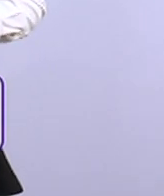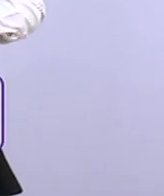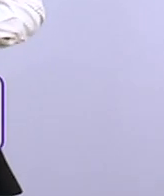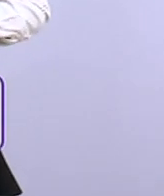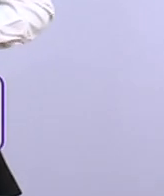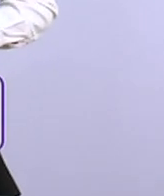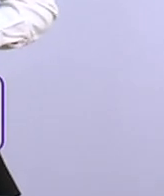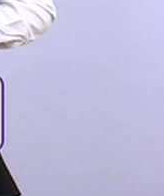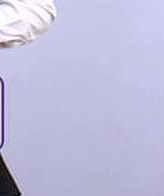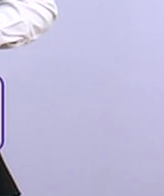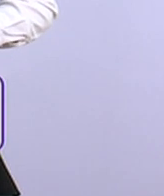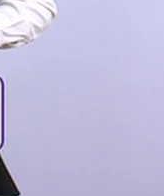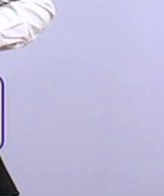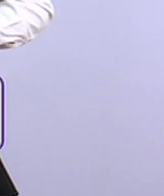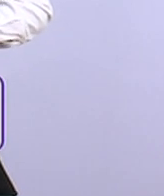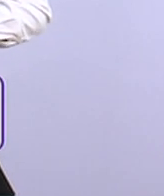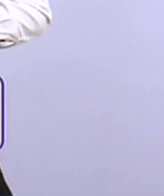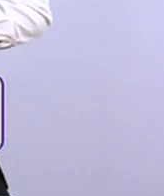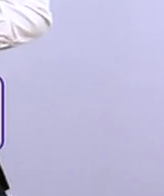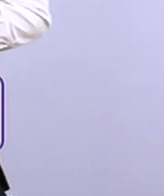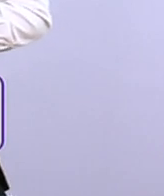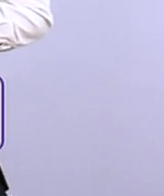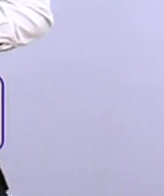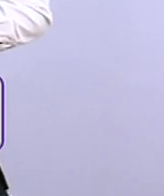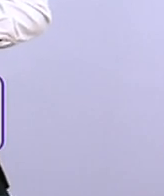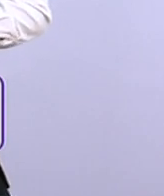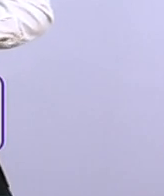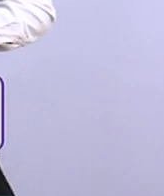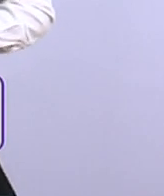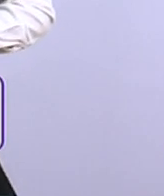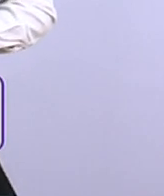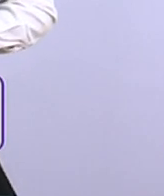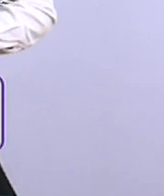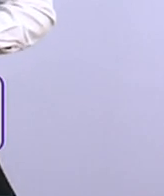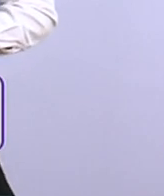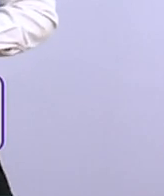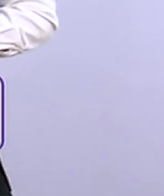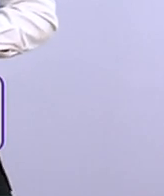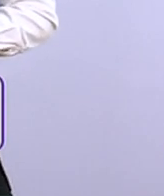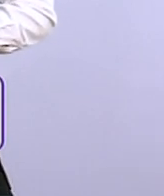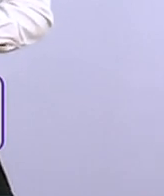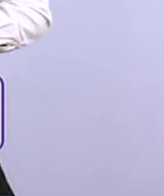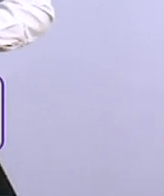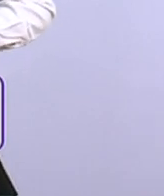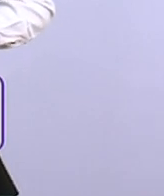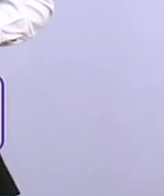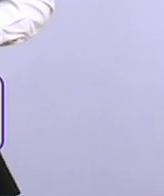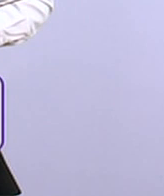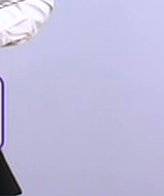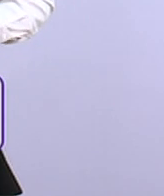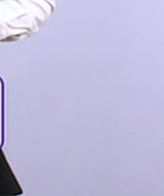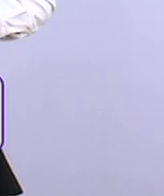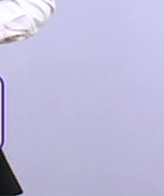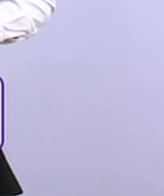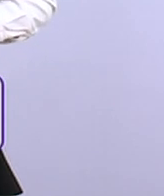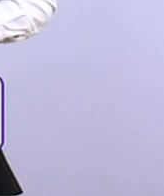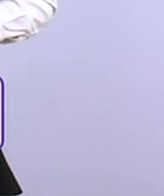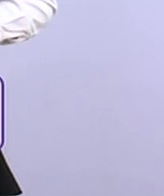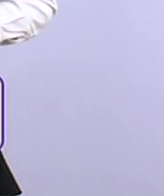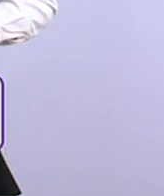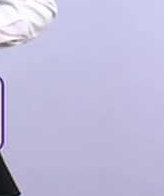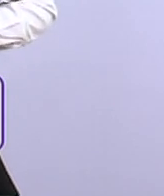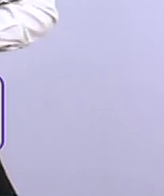Okay, the next task is to read the sentences and circle the correct